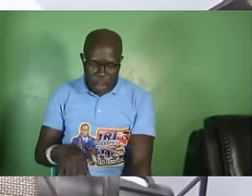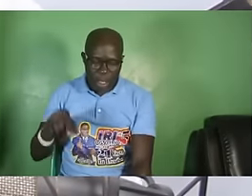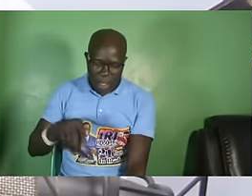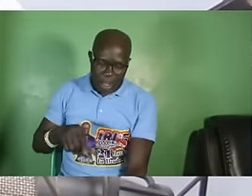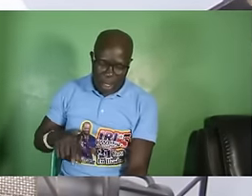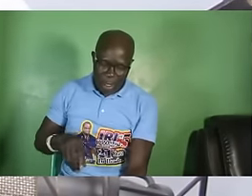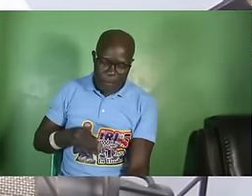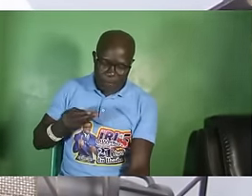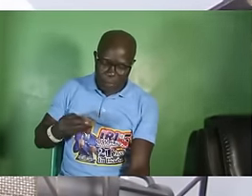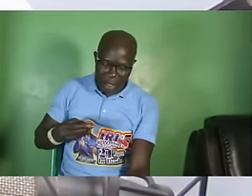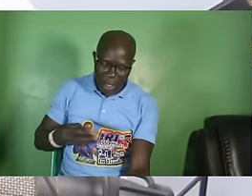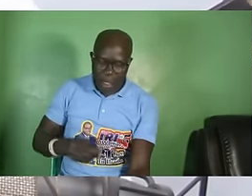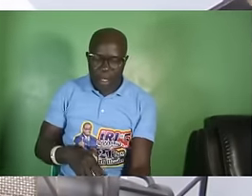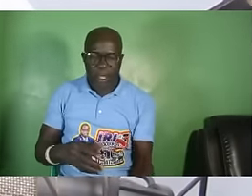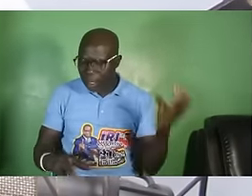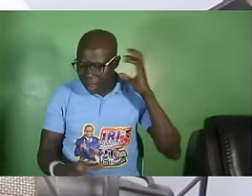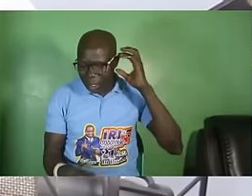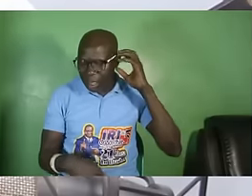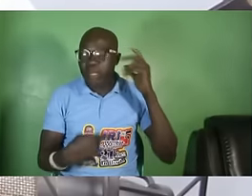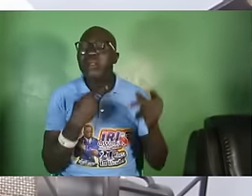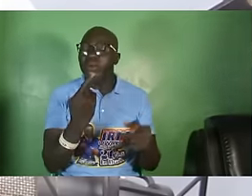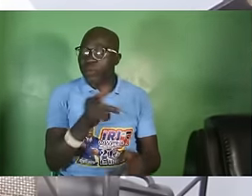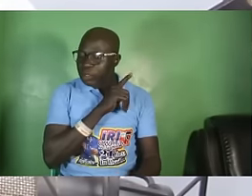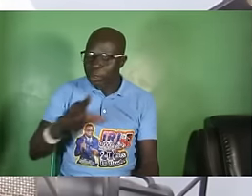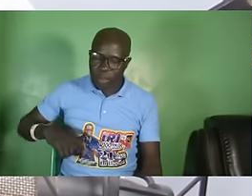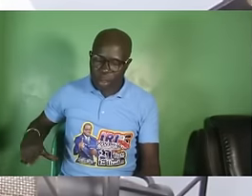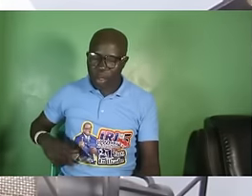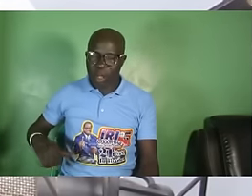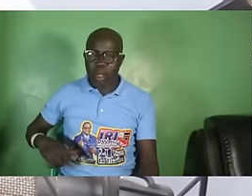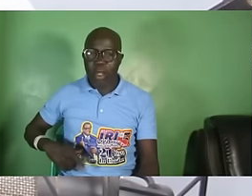new car.